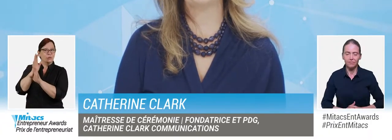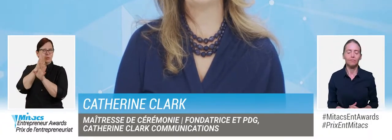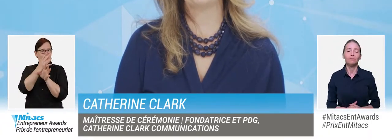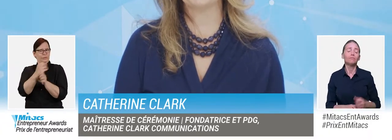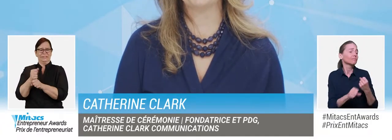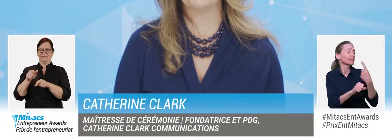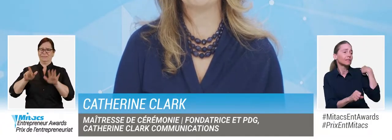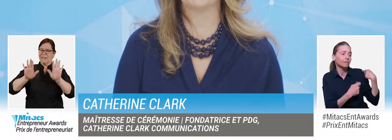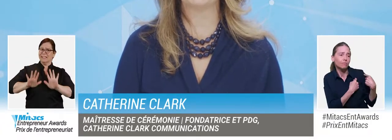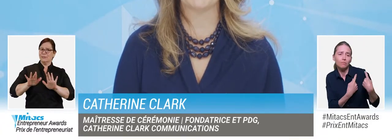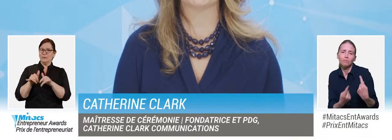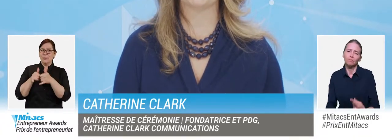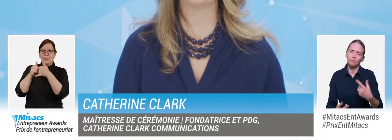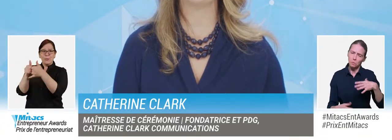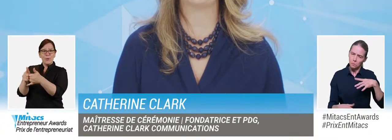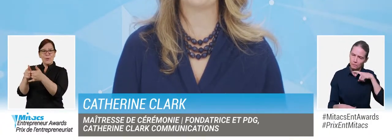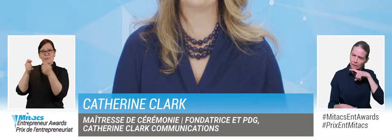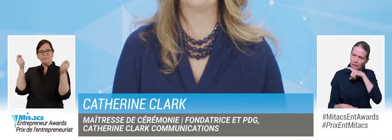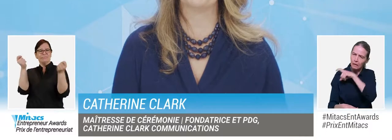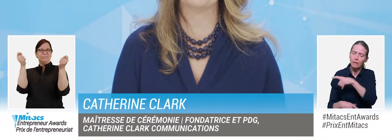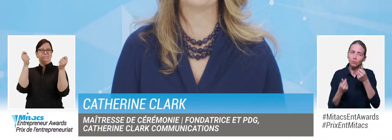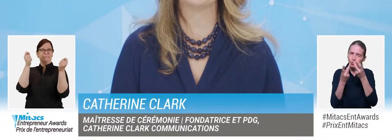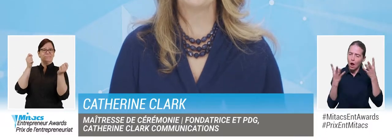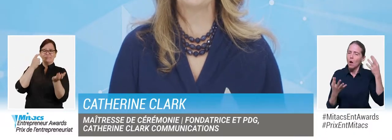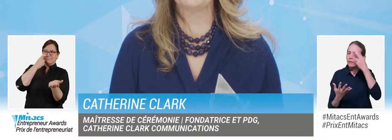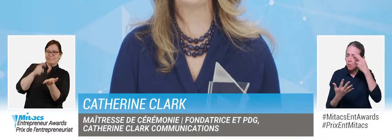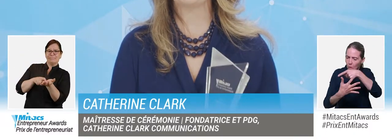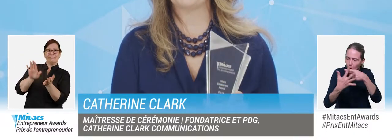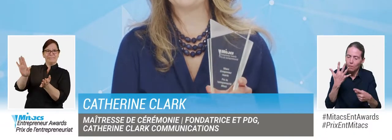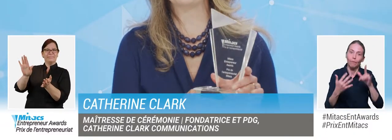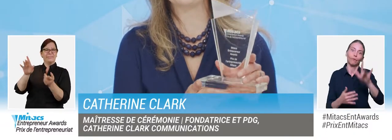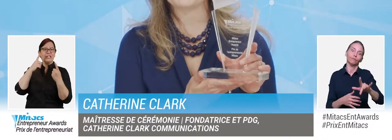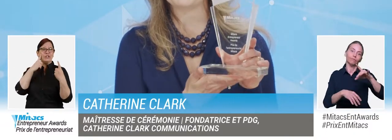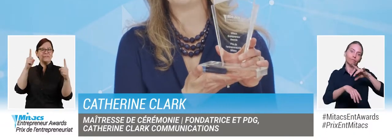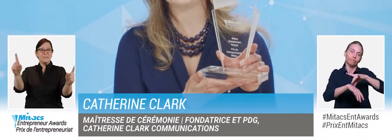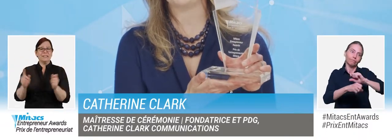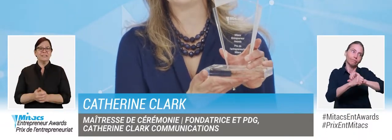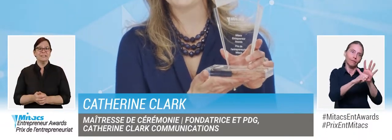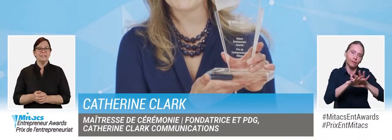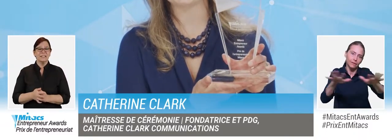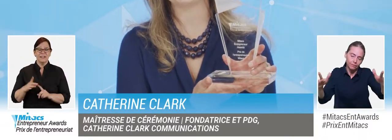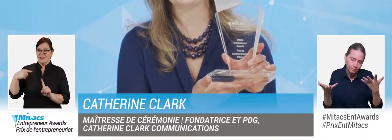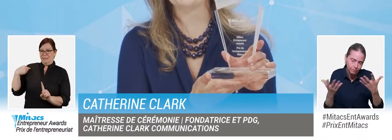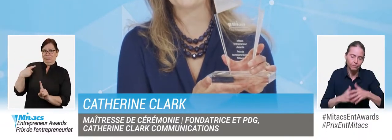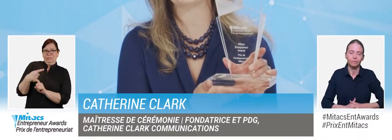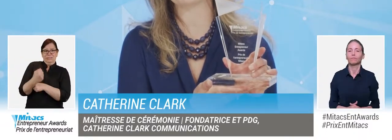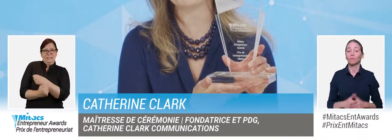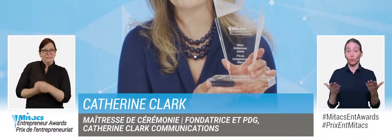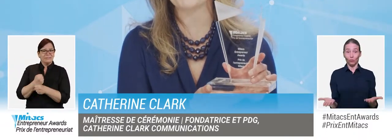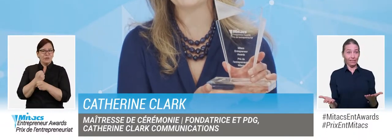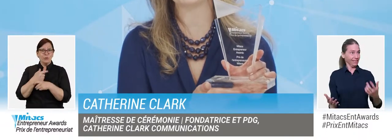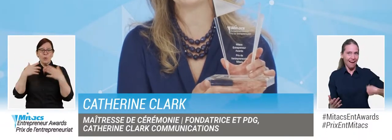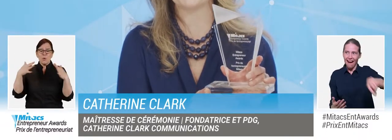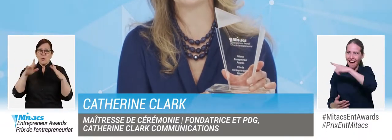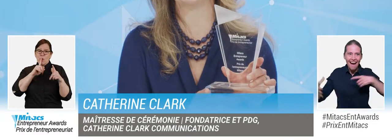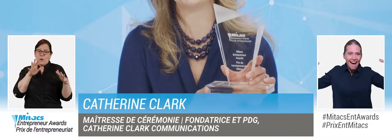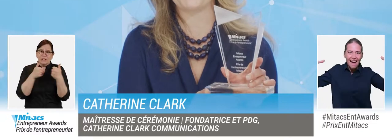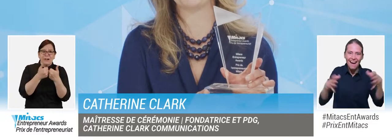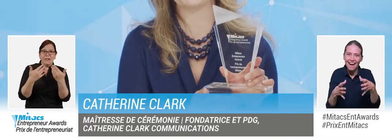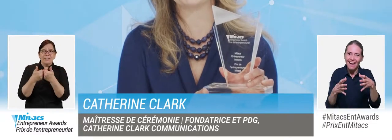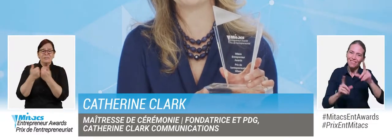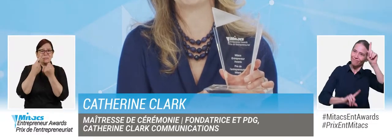of the 2021 Mitacs Entrepreneur Award winners, each of whom will receive this fantastic award commemorating